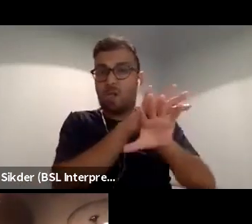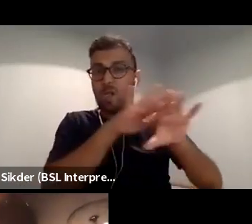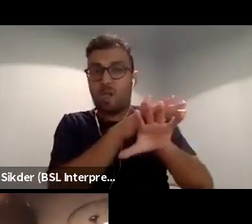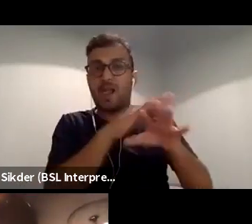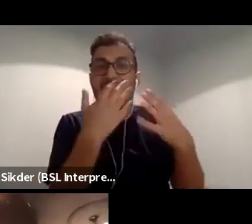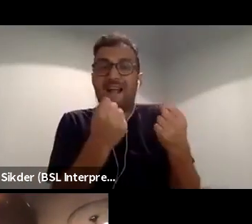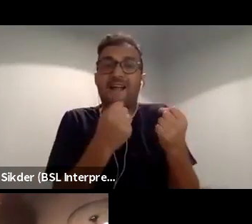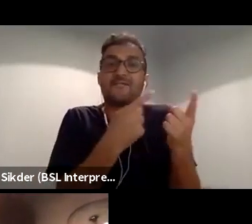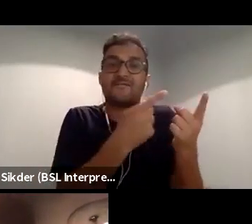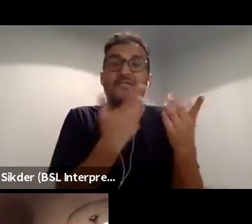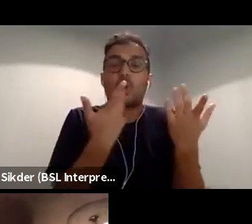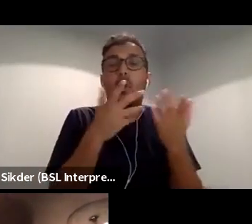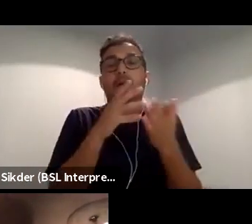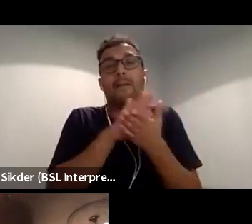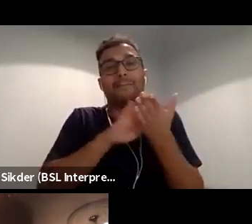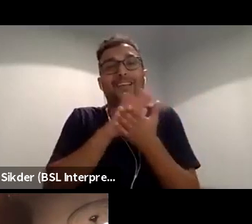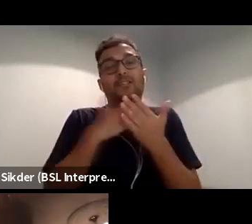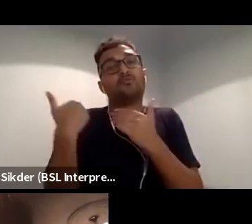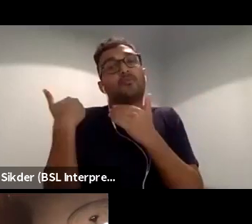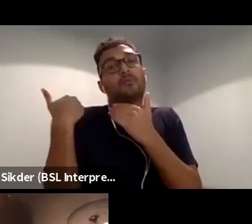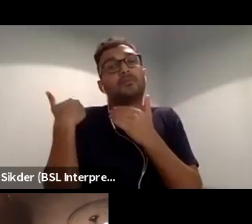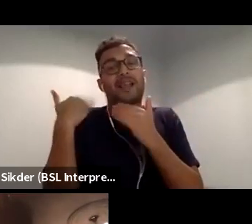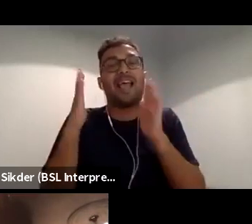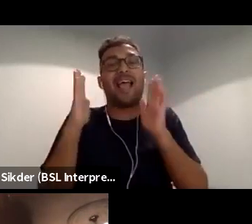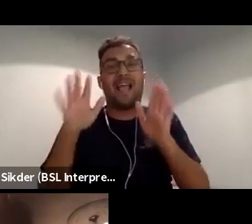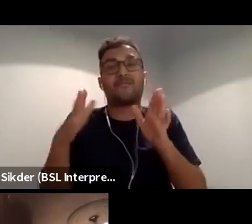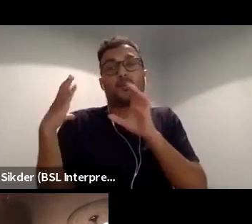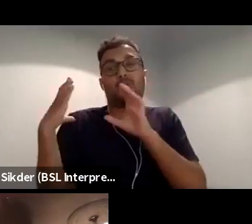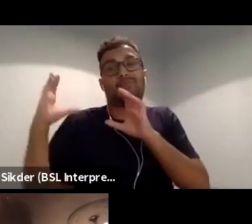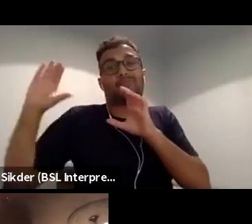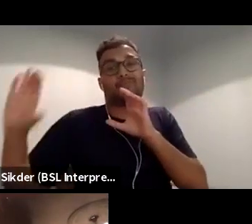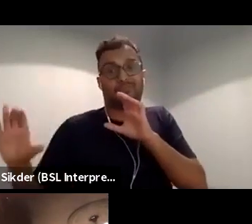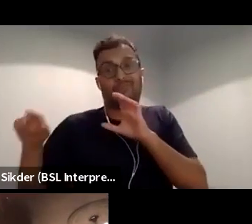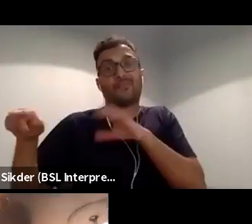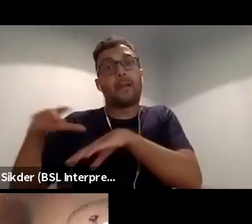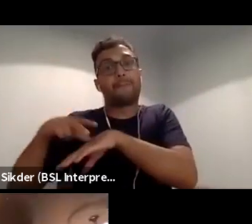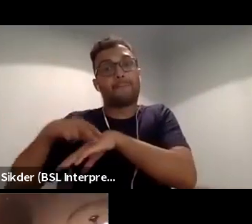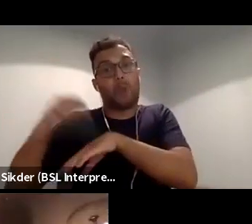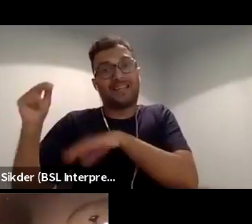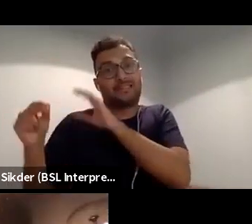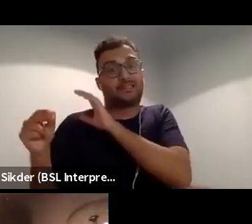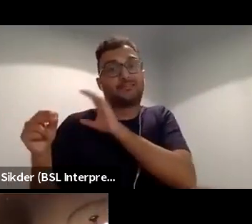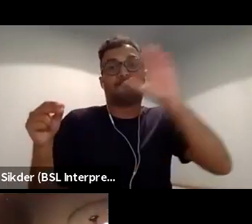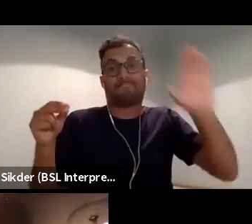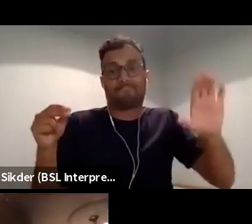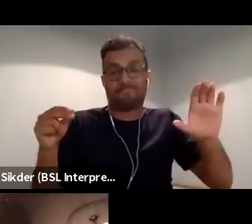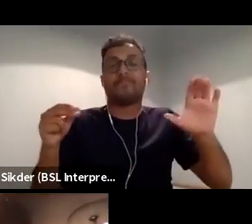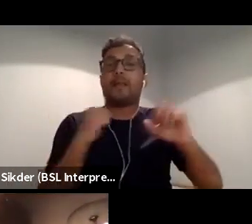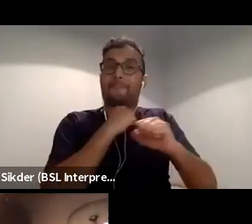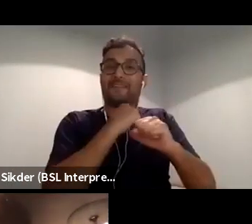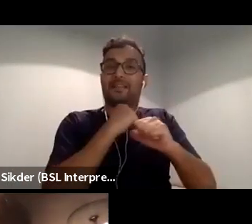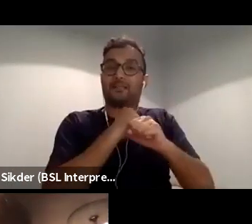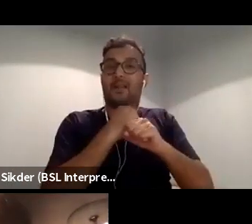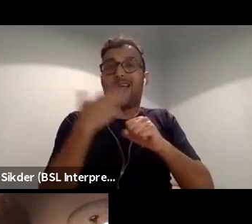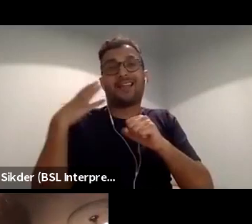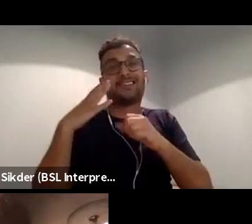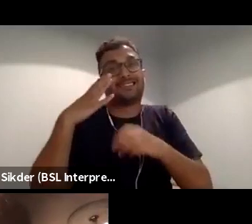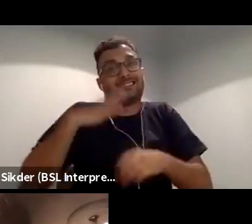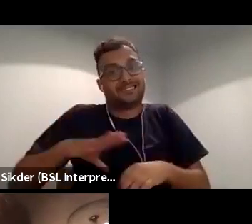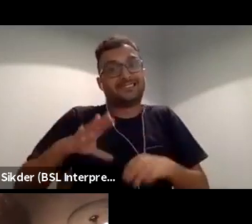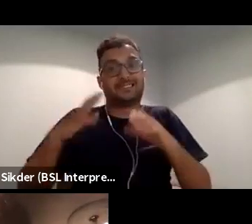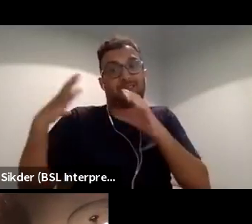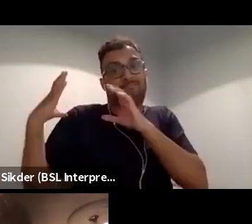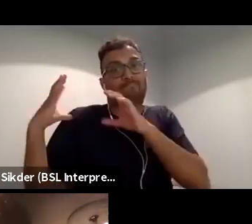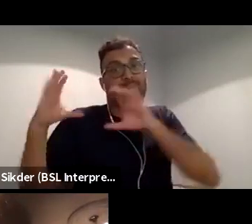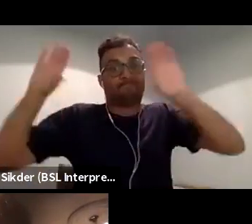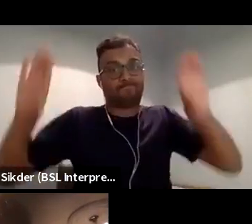media, but shared also with law enforcement agencies as well. Lizzie, do you think there should be a shift away from just relying